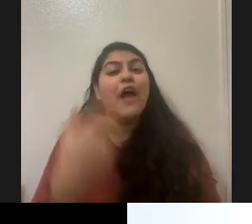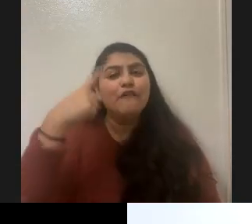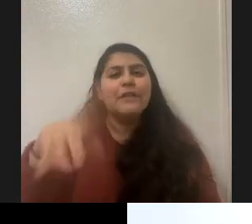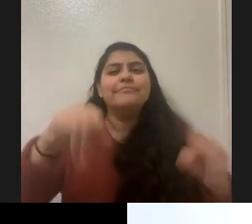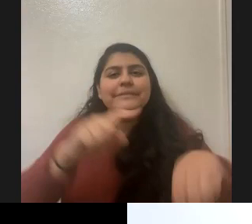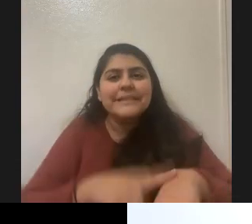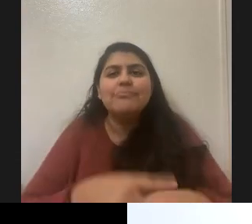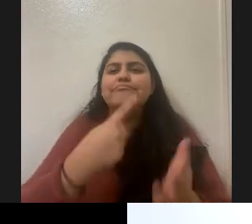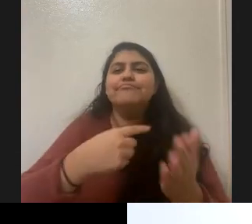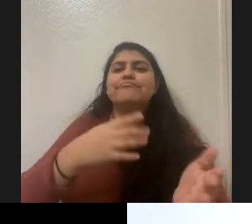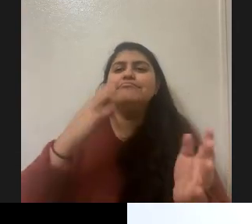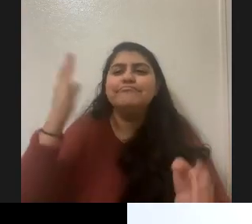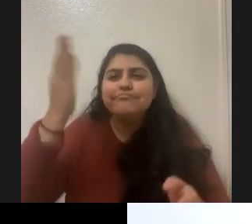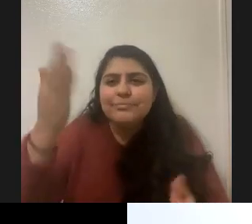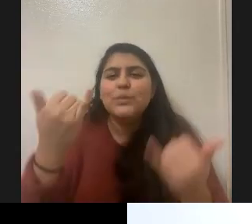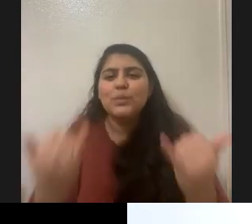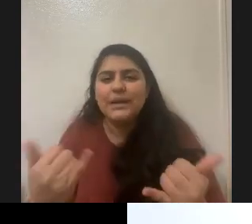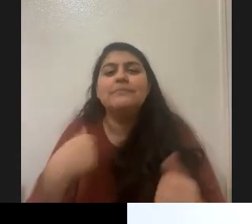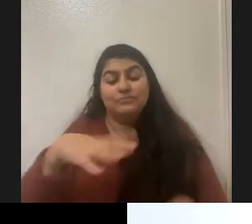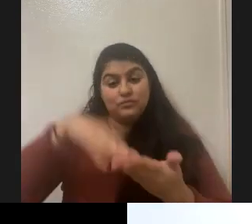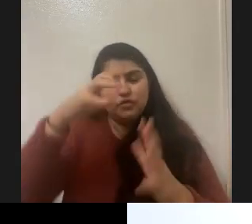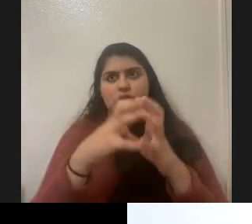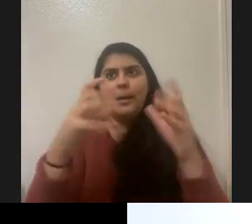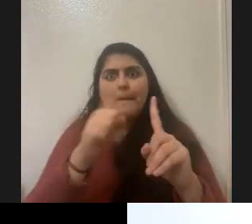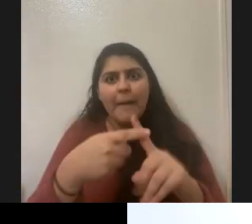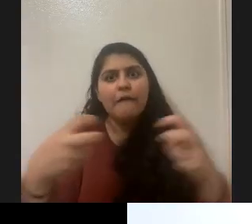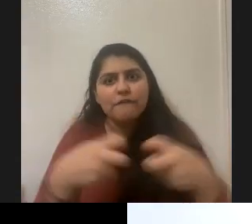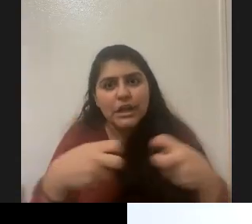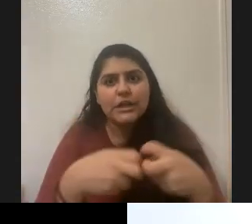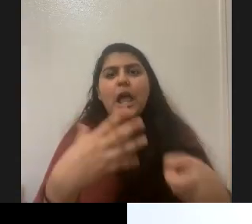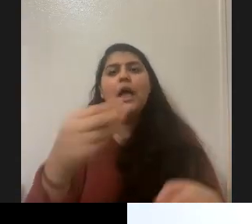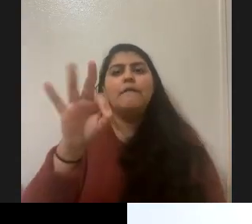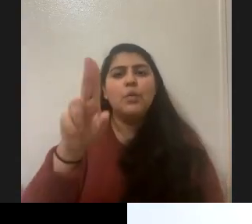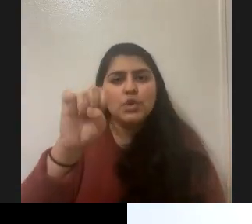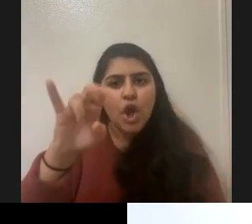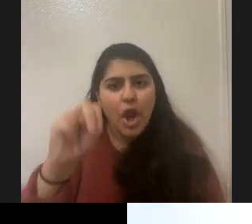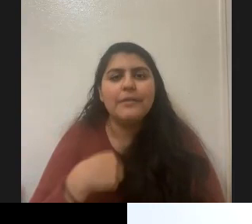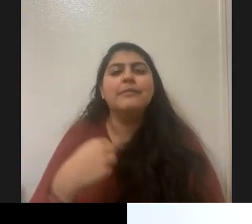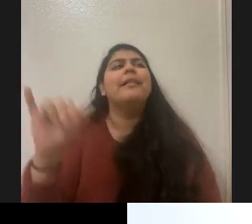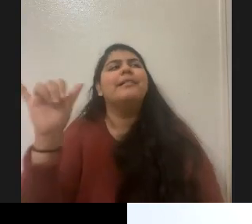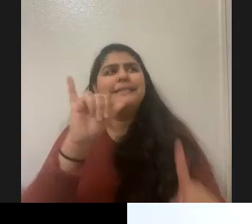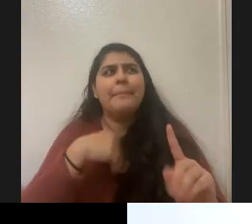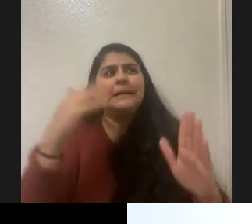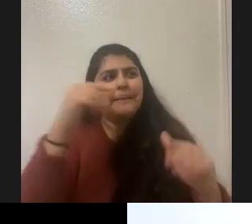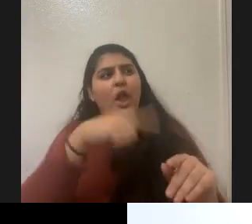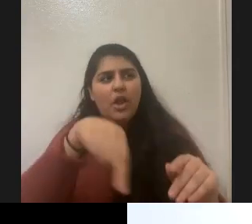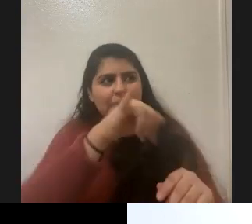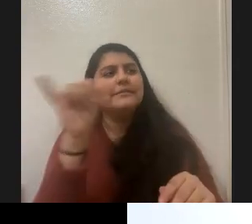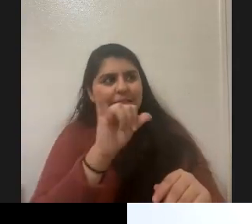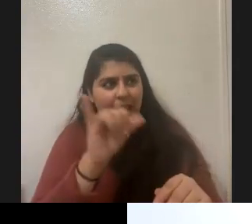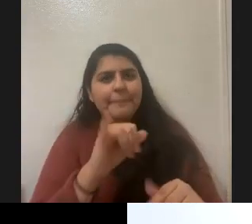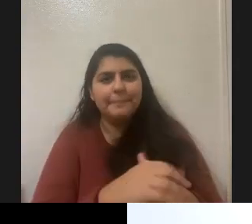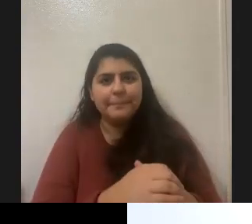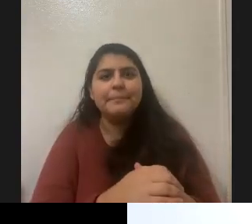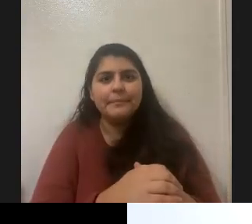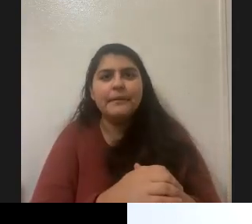learned so much about physics and fusion. I really appreciate it. I suspect our audience did too. Is there anything you'd like to share with us? Things